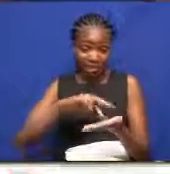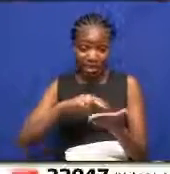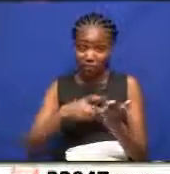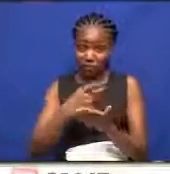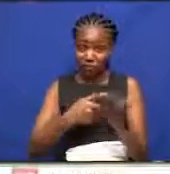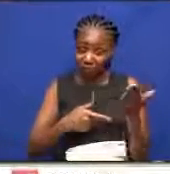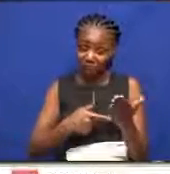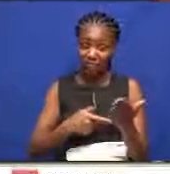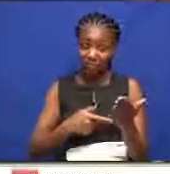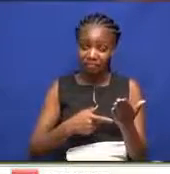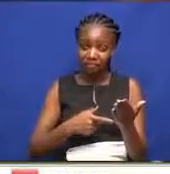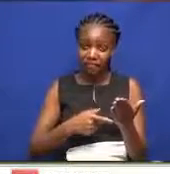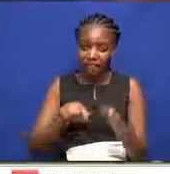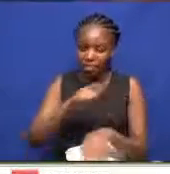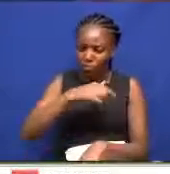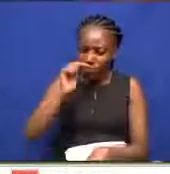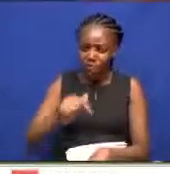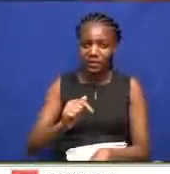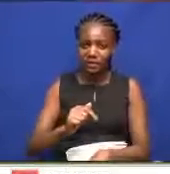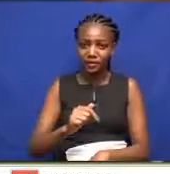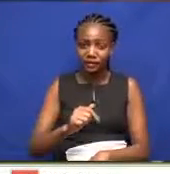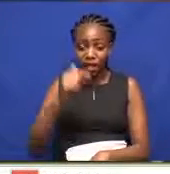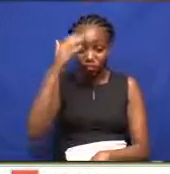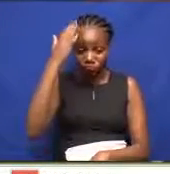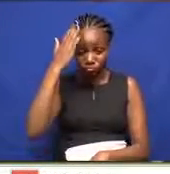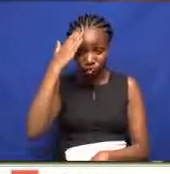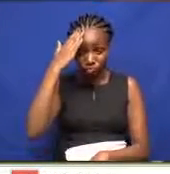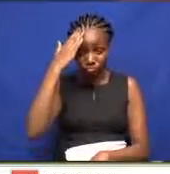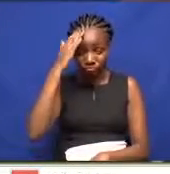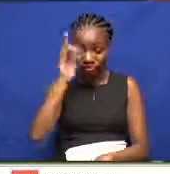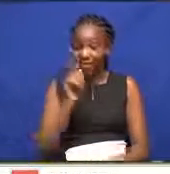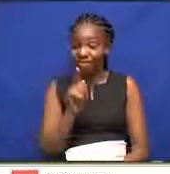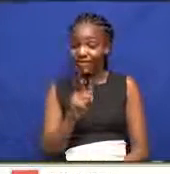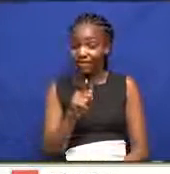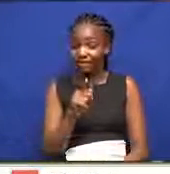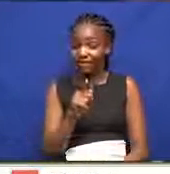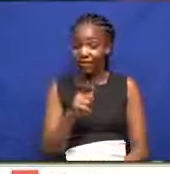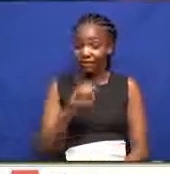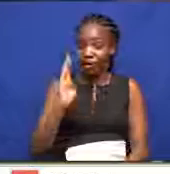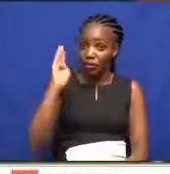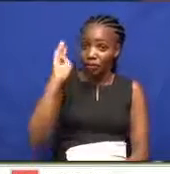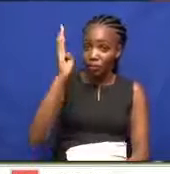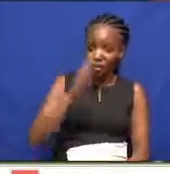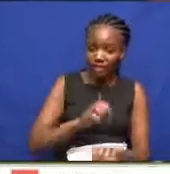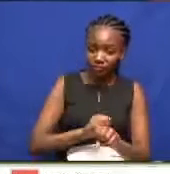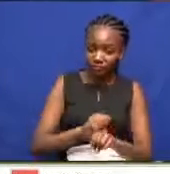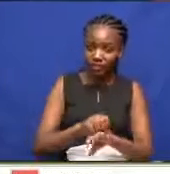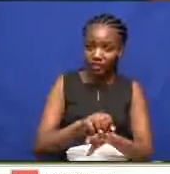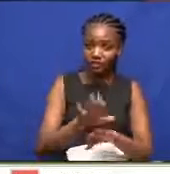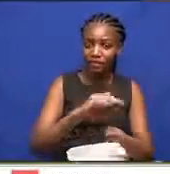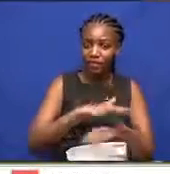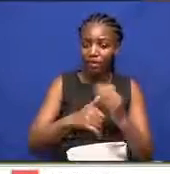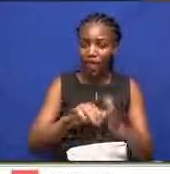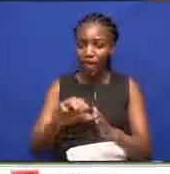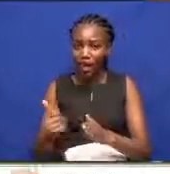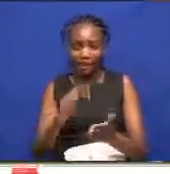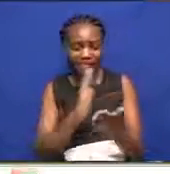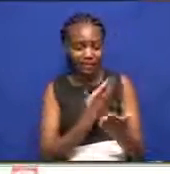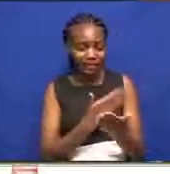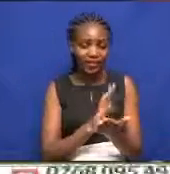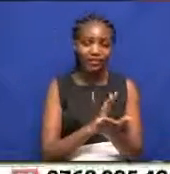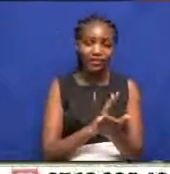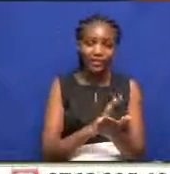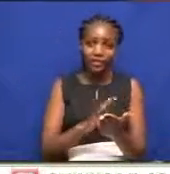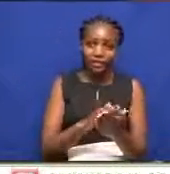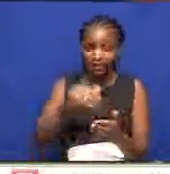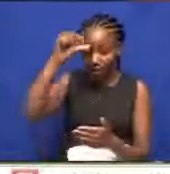more worse than that, and I think we must lift the fact that this is going to incite all the other sectors within the